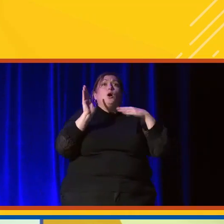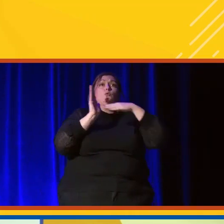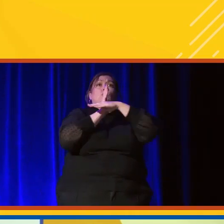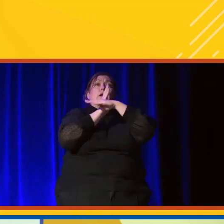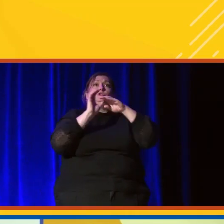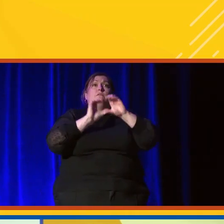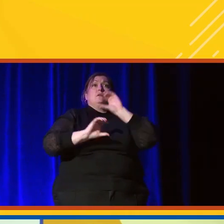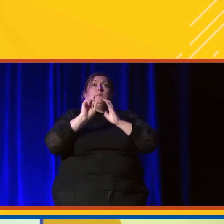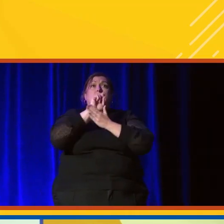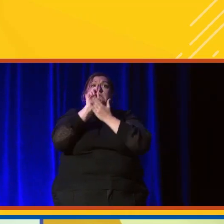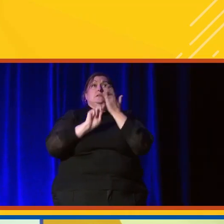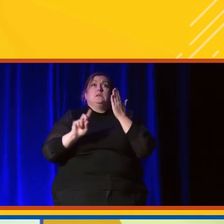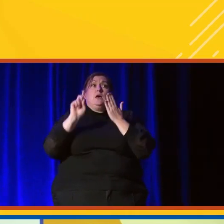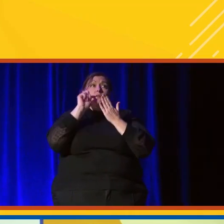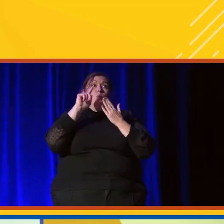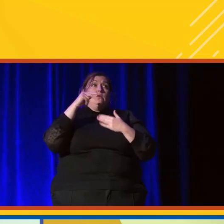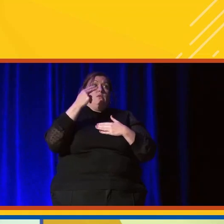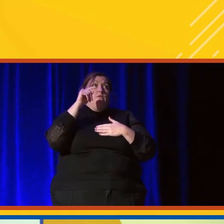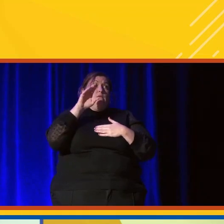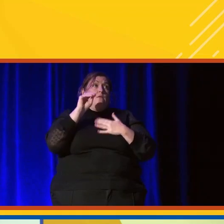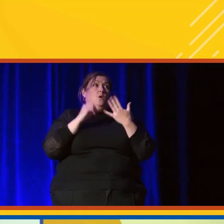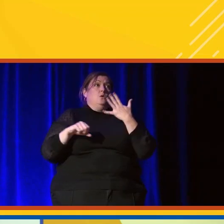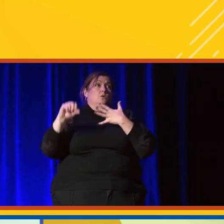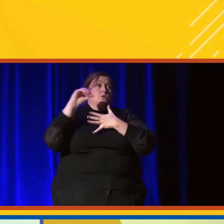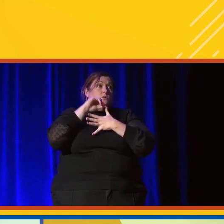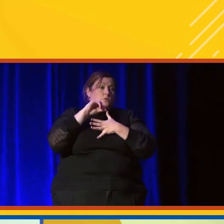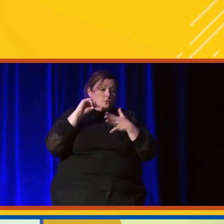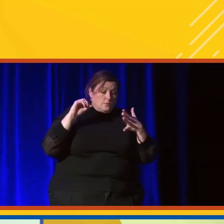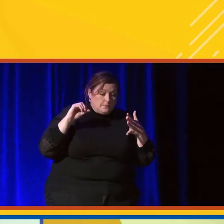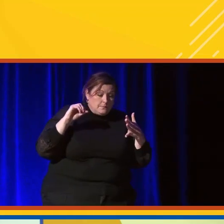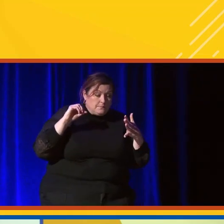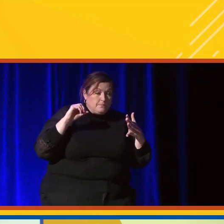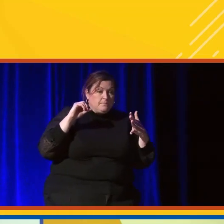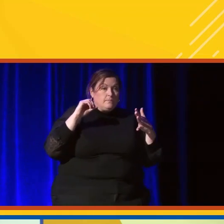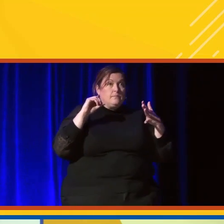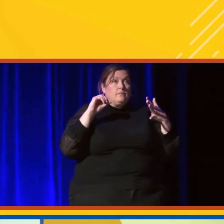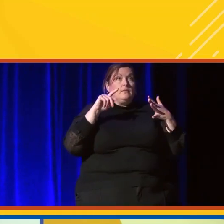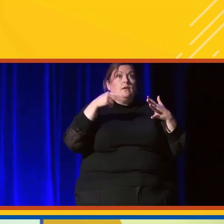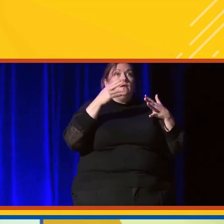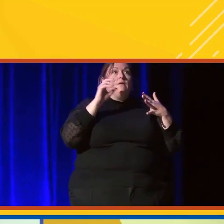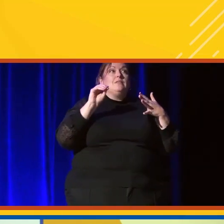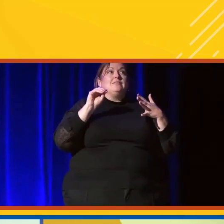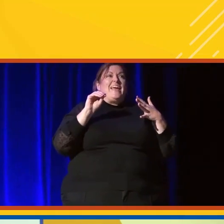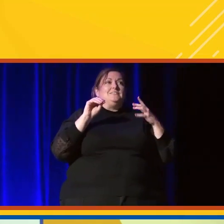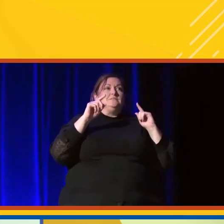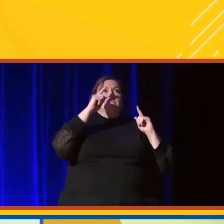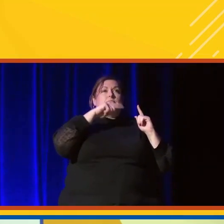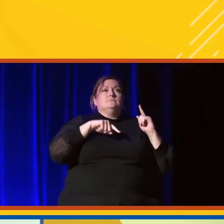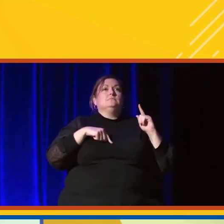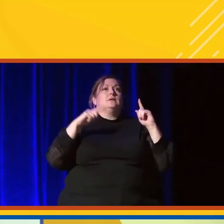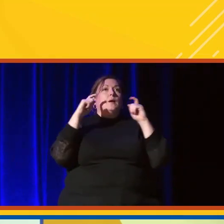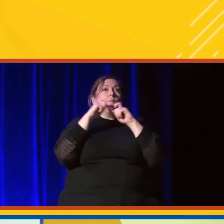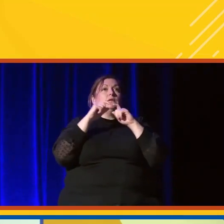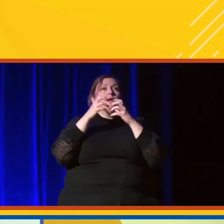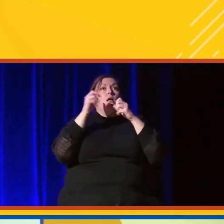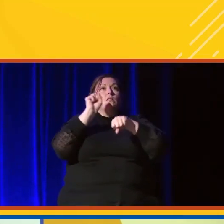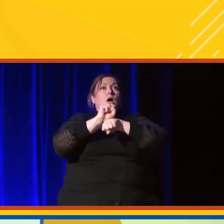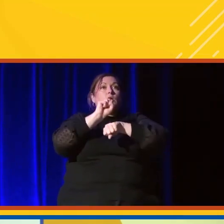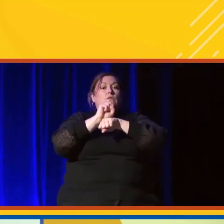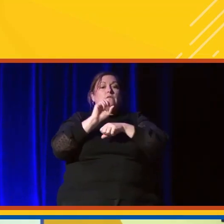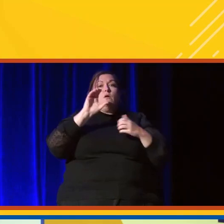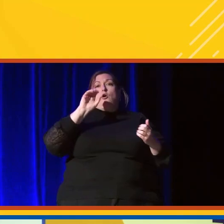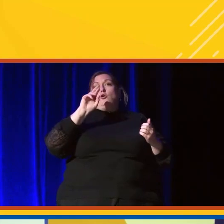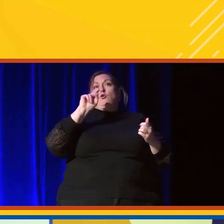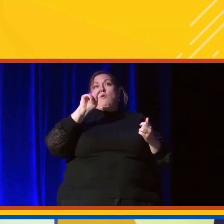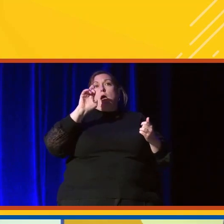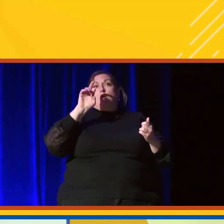rules for photostability. The asterisk here is if you go into the carotenoid literature of photosynthetic complexes, they've done a lot of work on carotenoids to